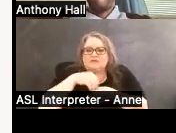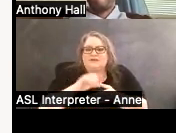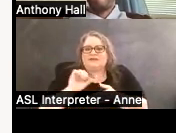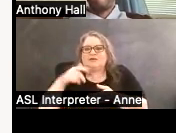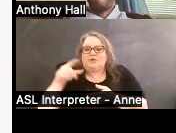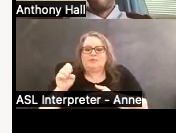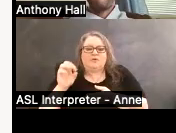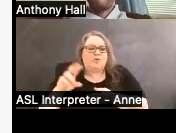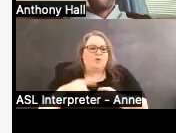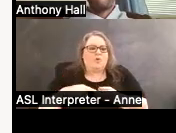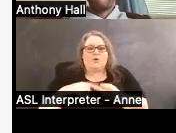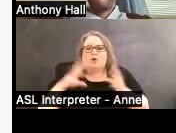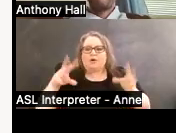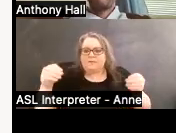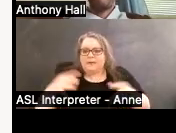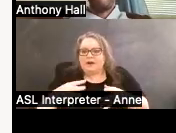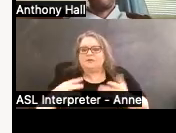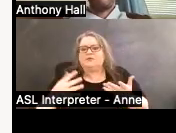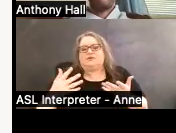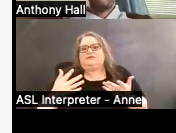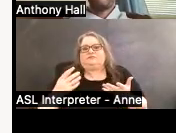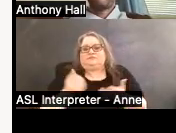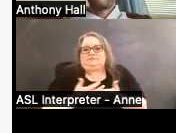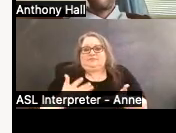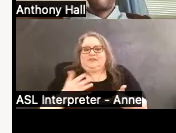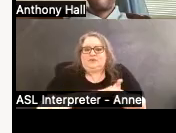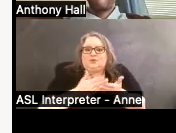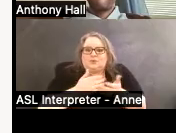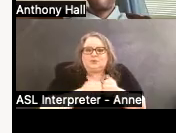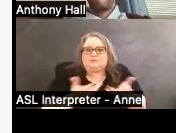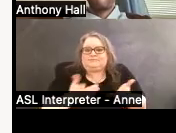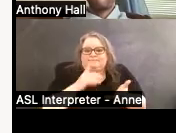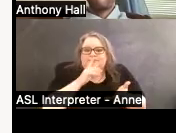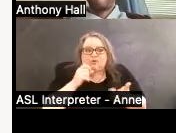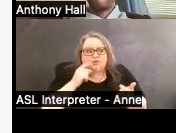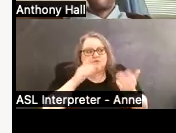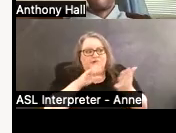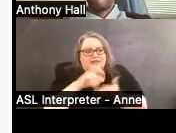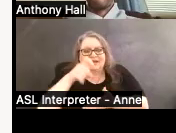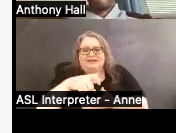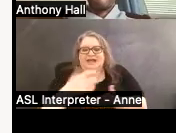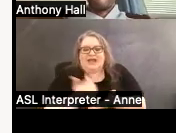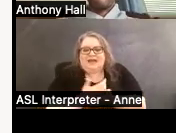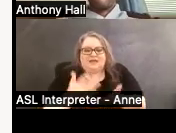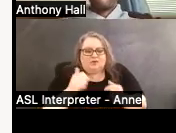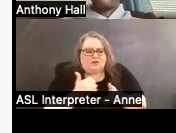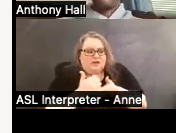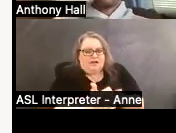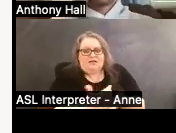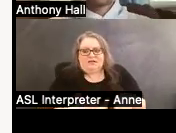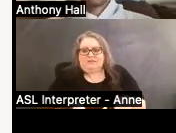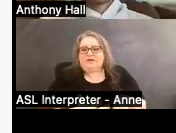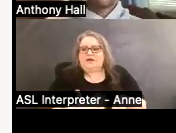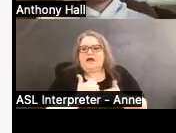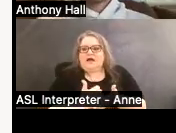or microwave, anything like that. So you address that need, any need that you can help them with to help them